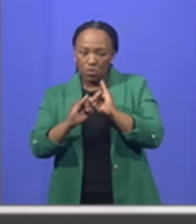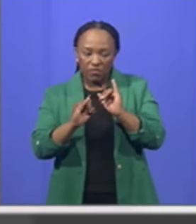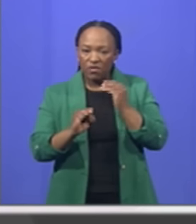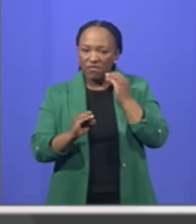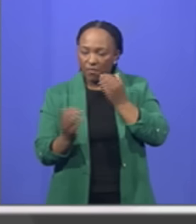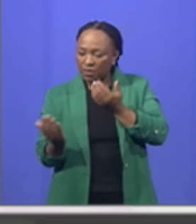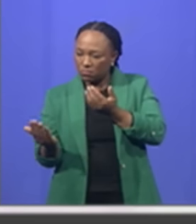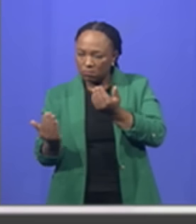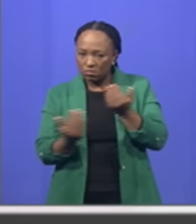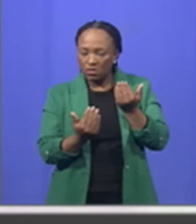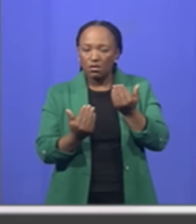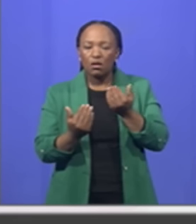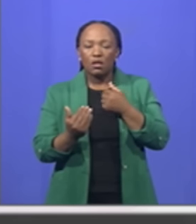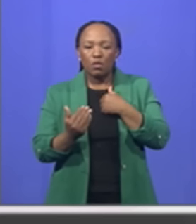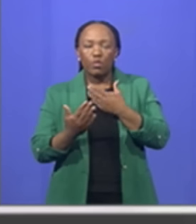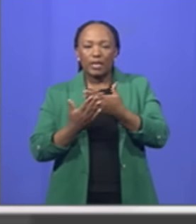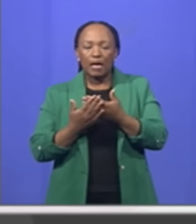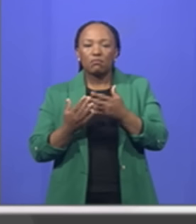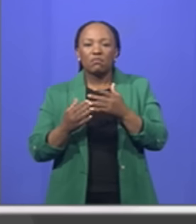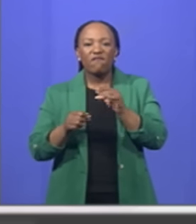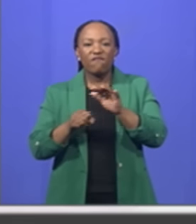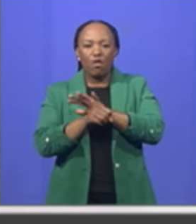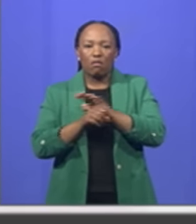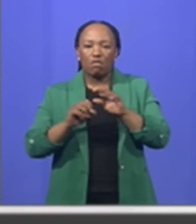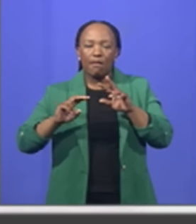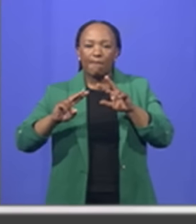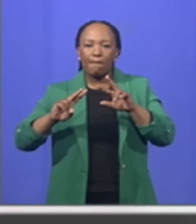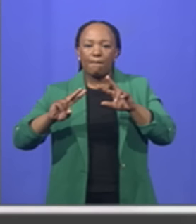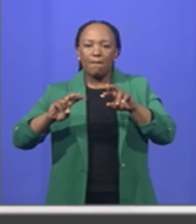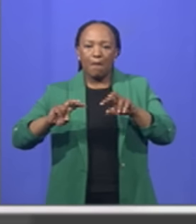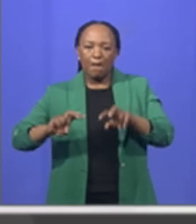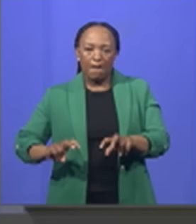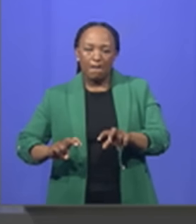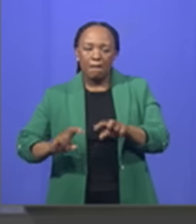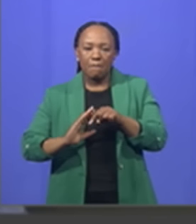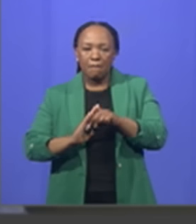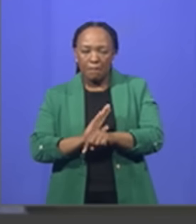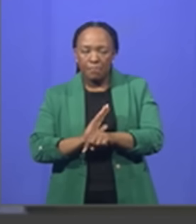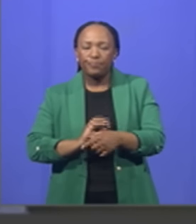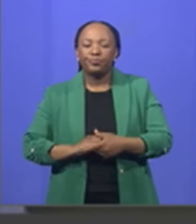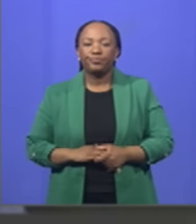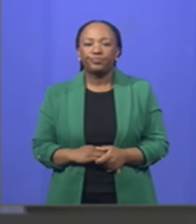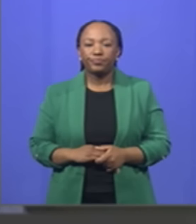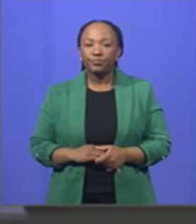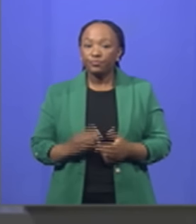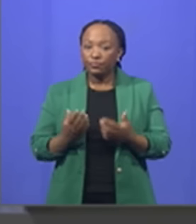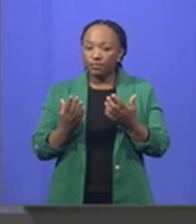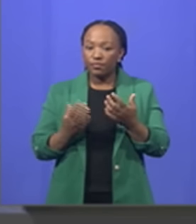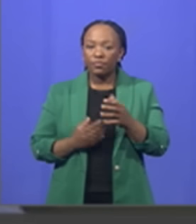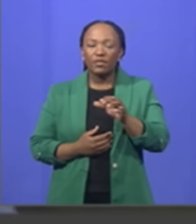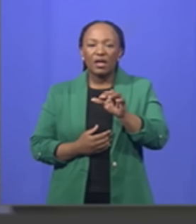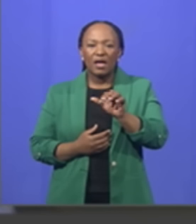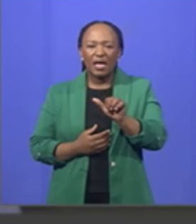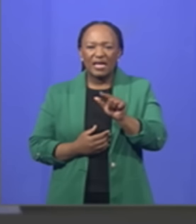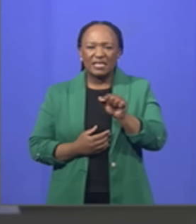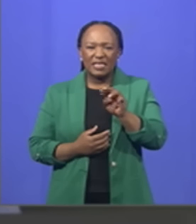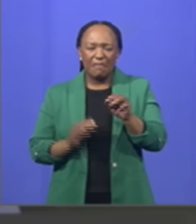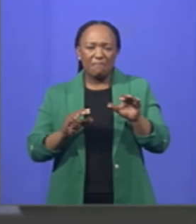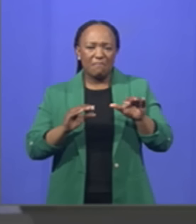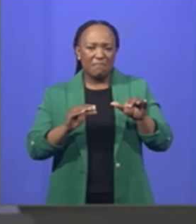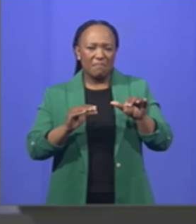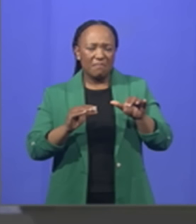we require for us to conduct a substantive investigation. Le ge go le bjalo ATM e re go diega